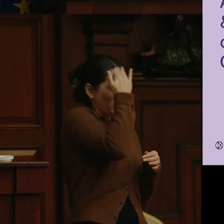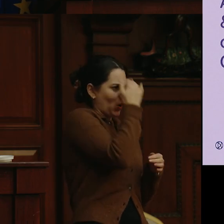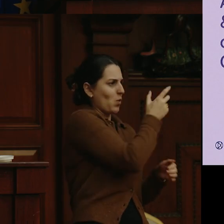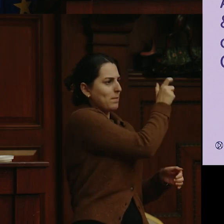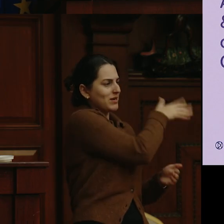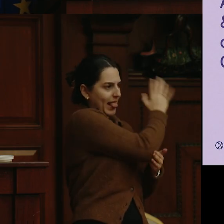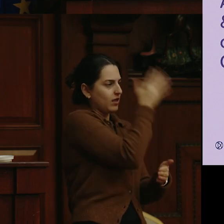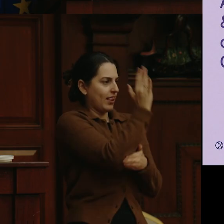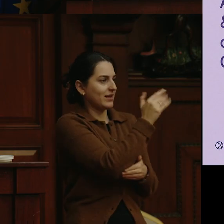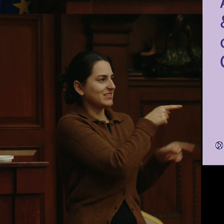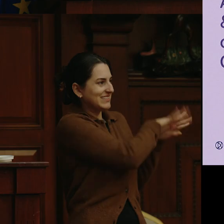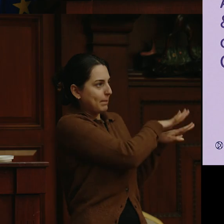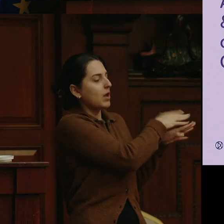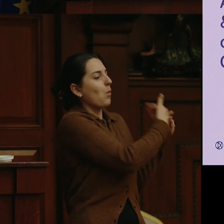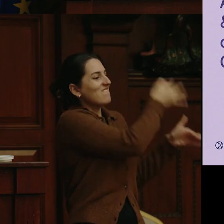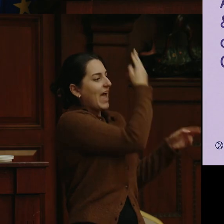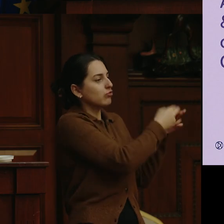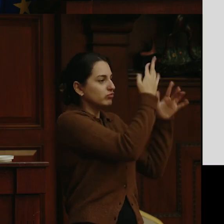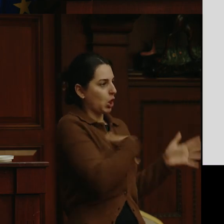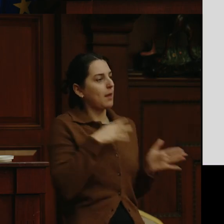because that's really what it's all about in the long run.